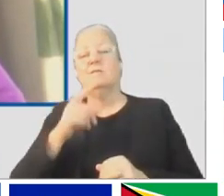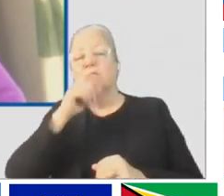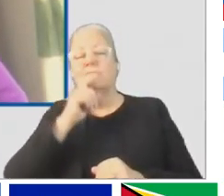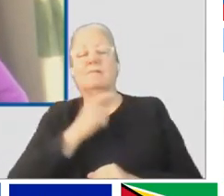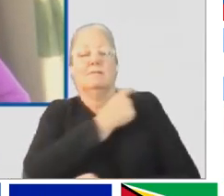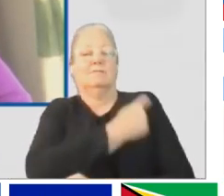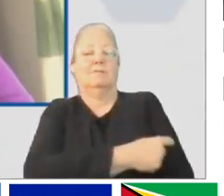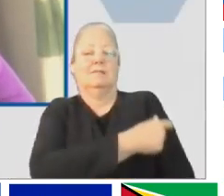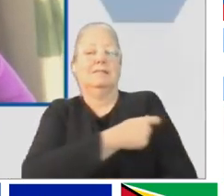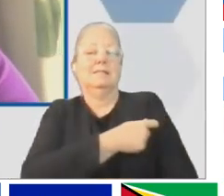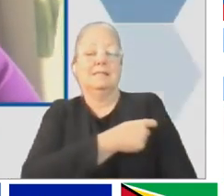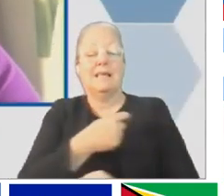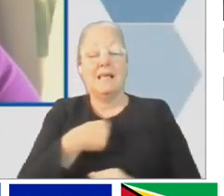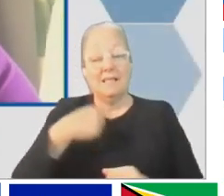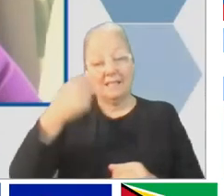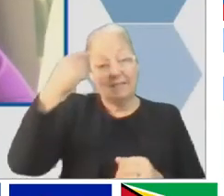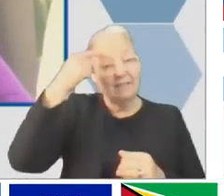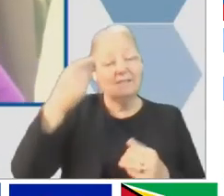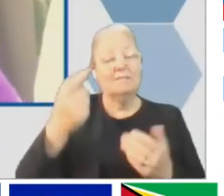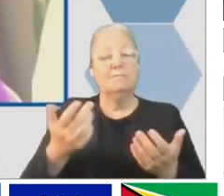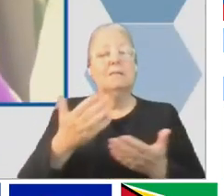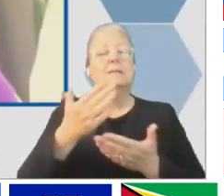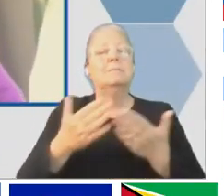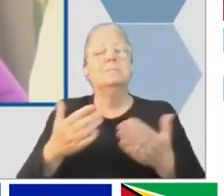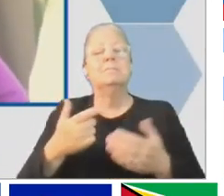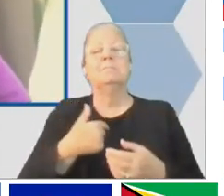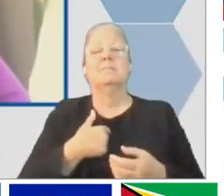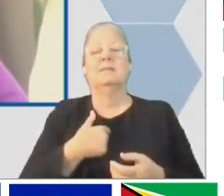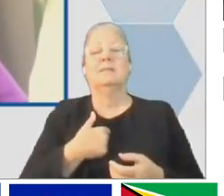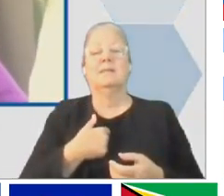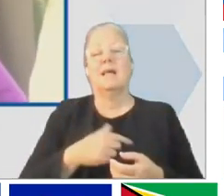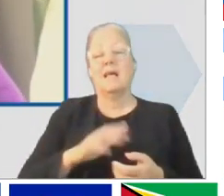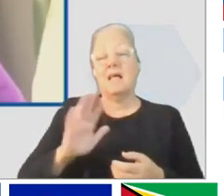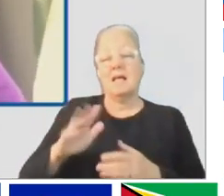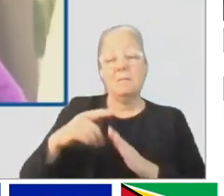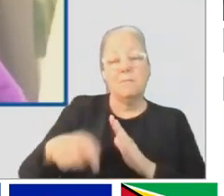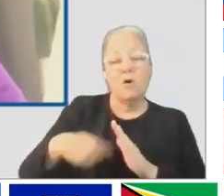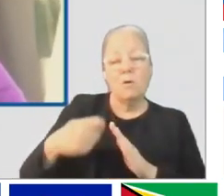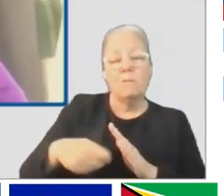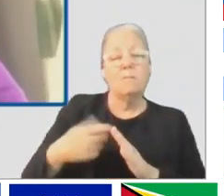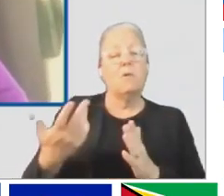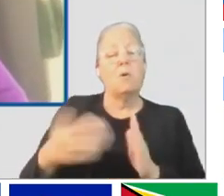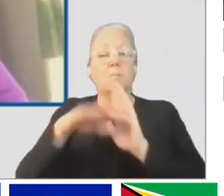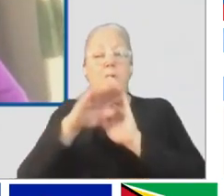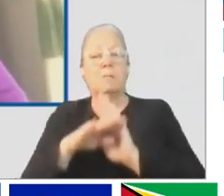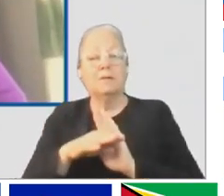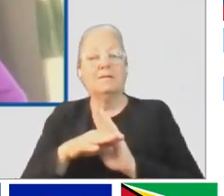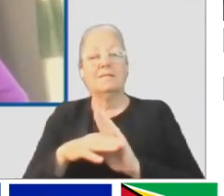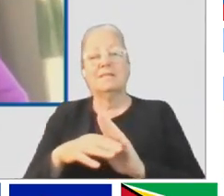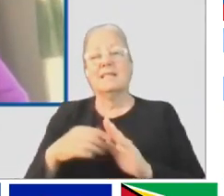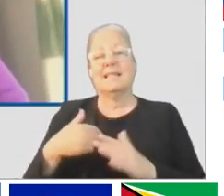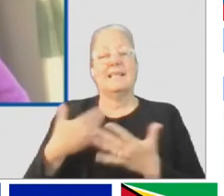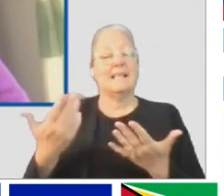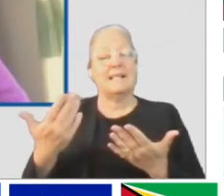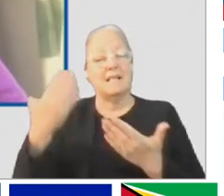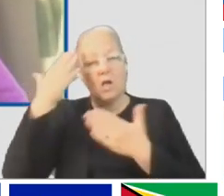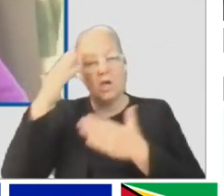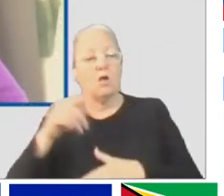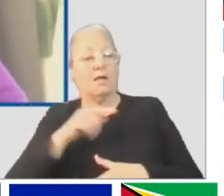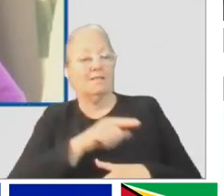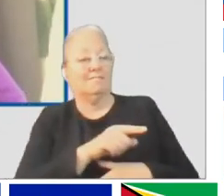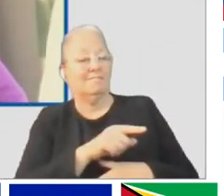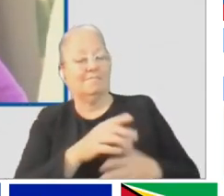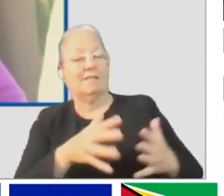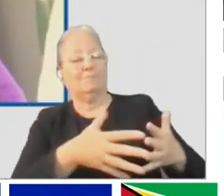sometimes we find when there are projects and programs, maybe we don't know about it when the Red Cross is implementing it, but as they have that